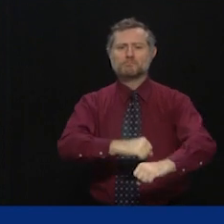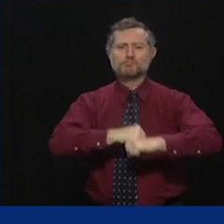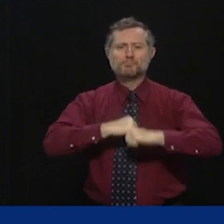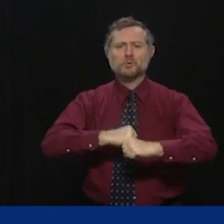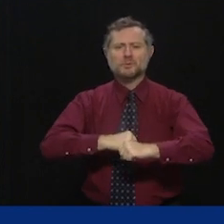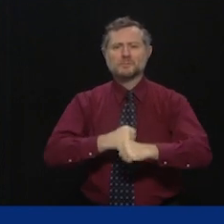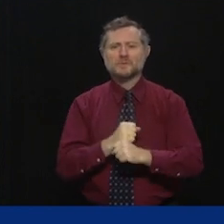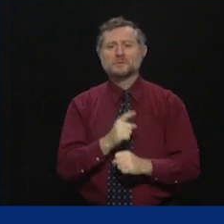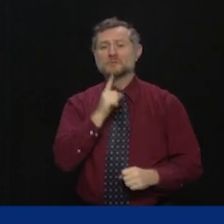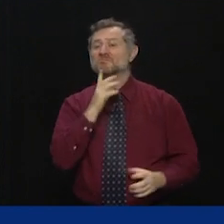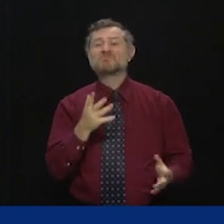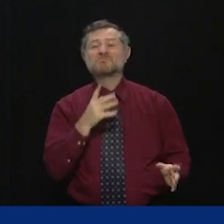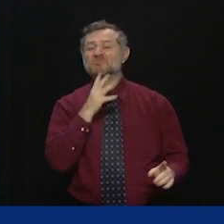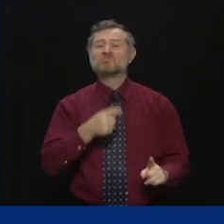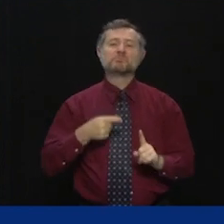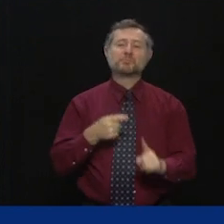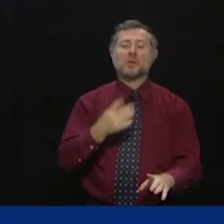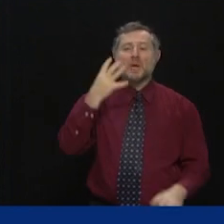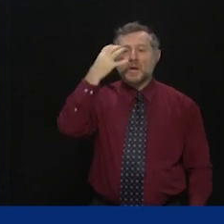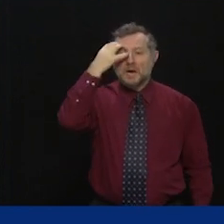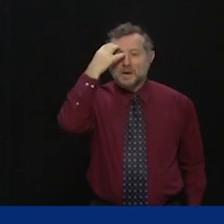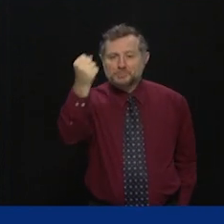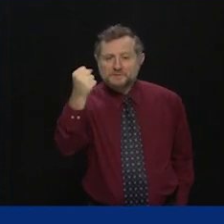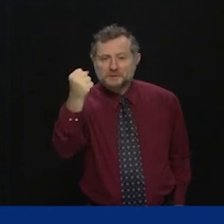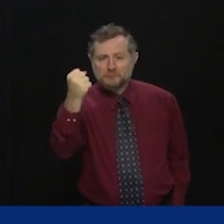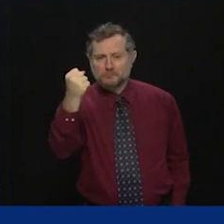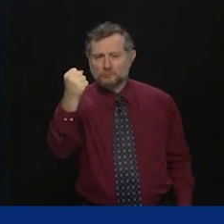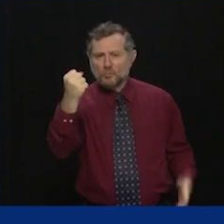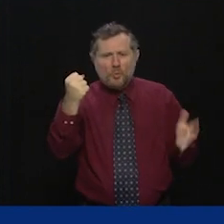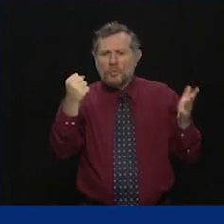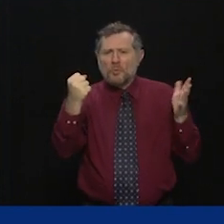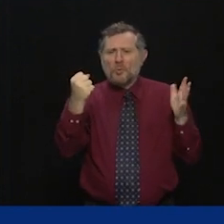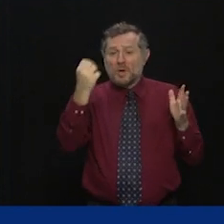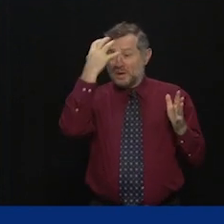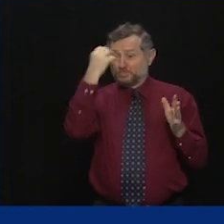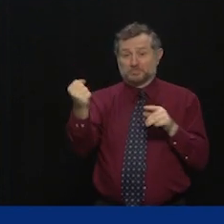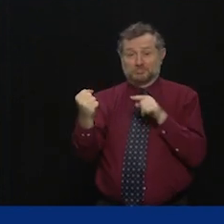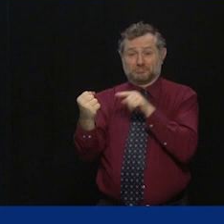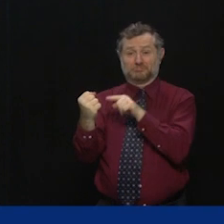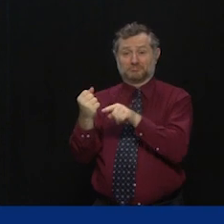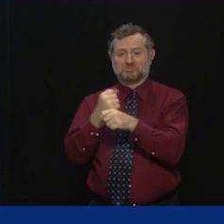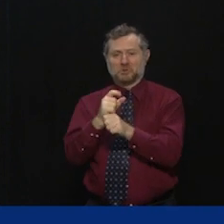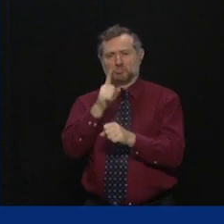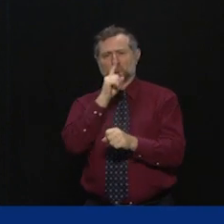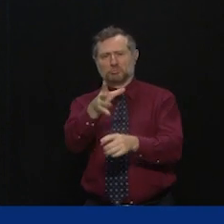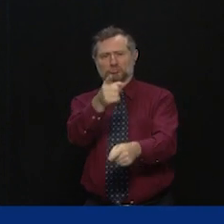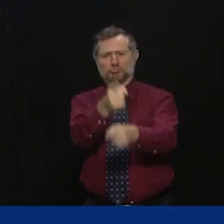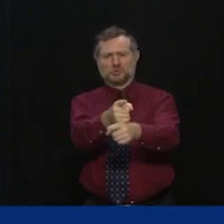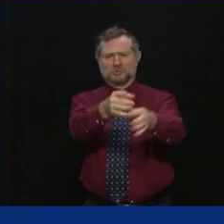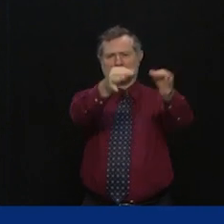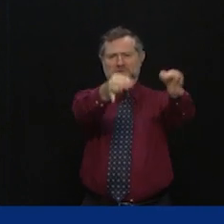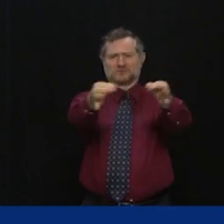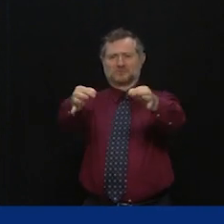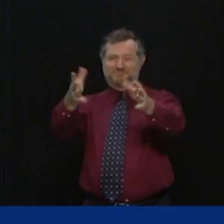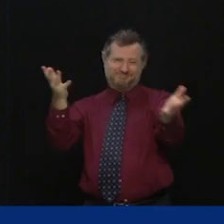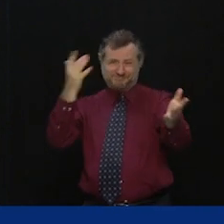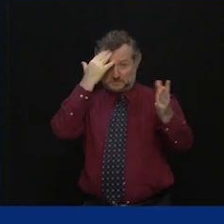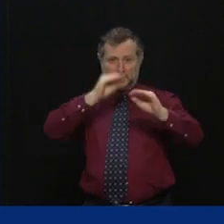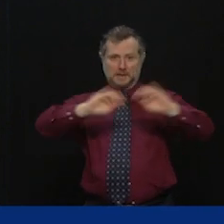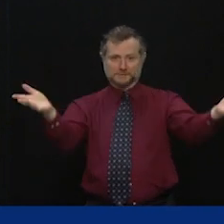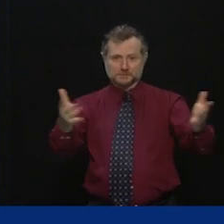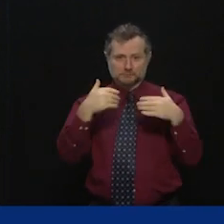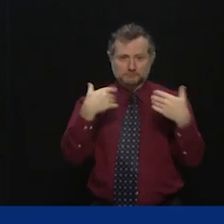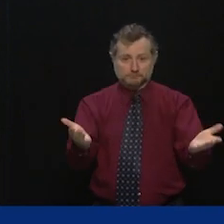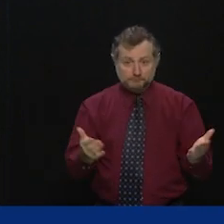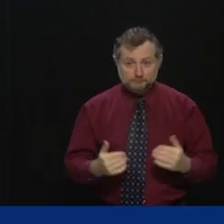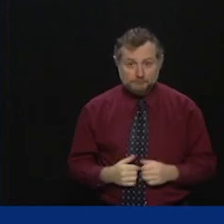common sense. We all know what common sense means. It's just doing the right thing because it's so obvious. And that's what I want people to conclude. Right now,